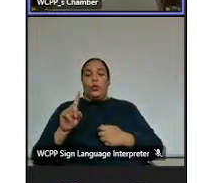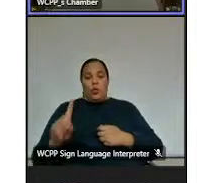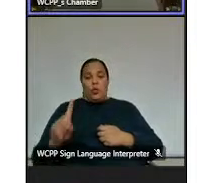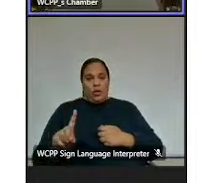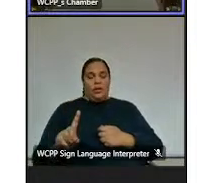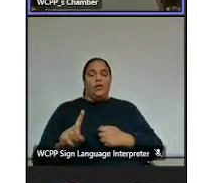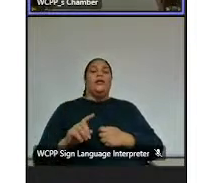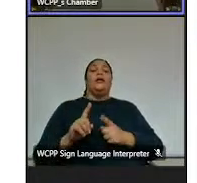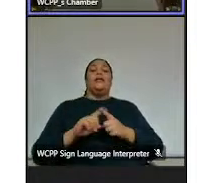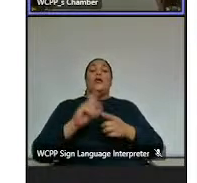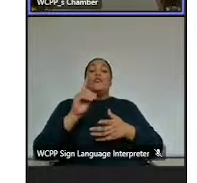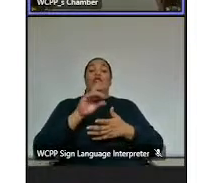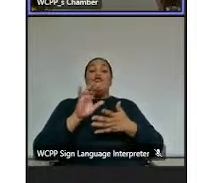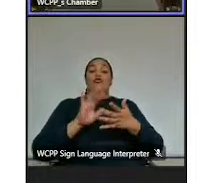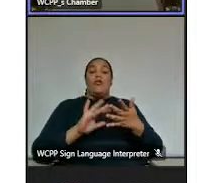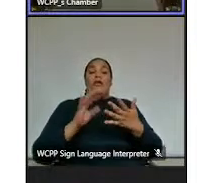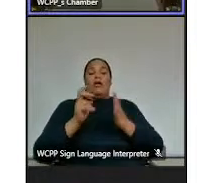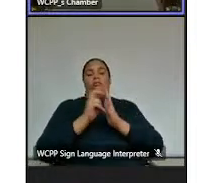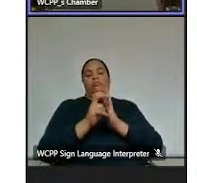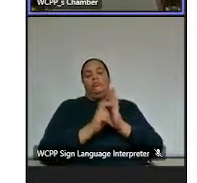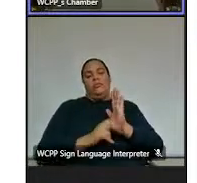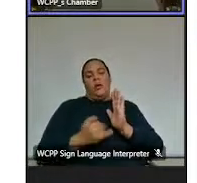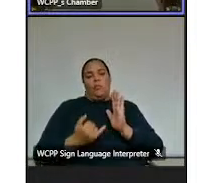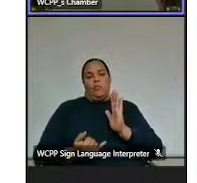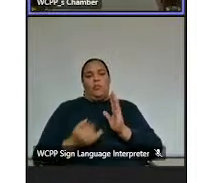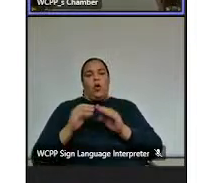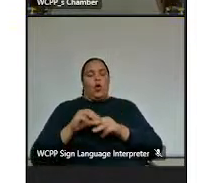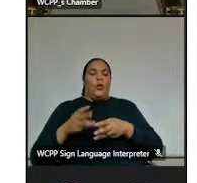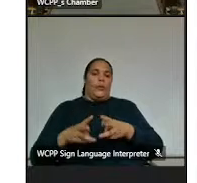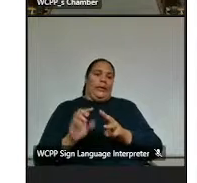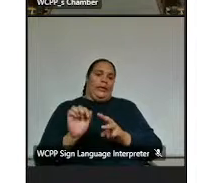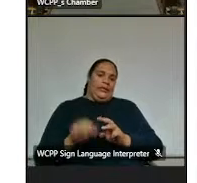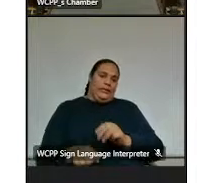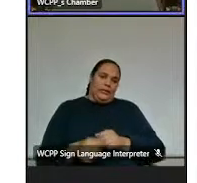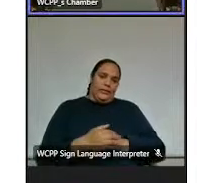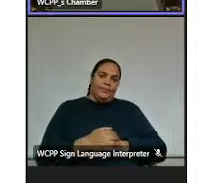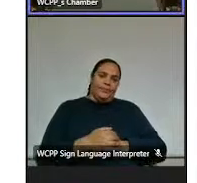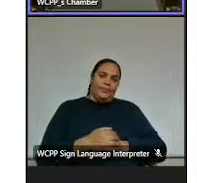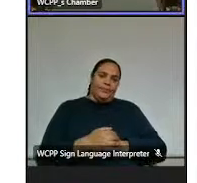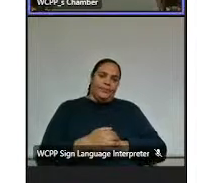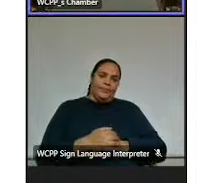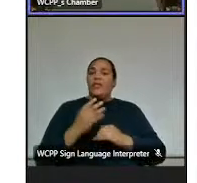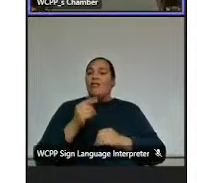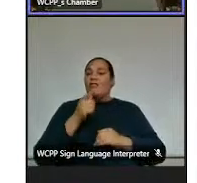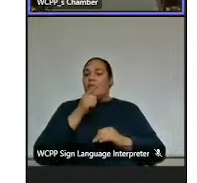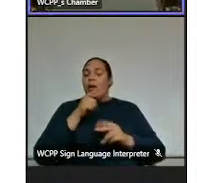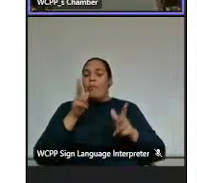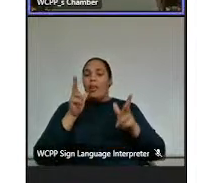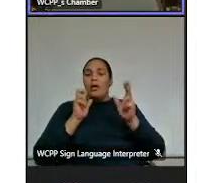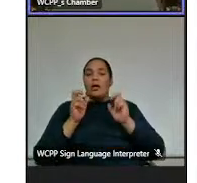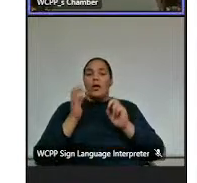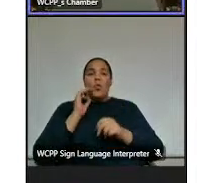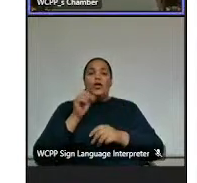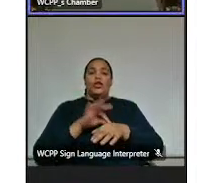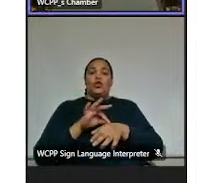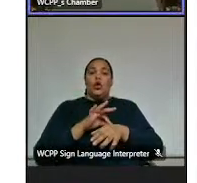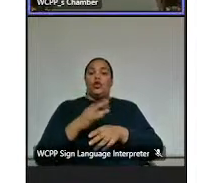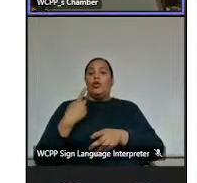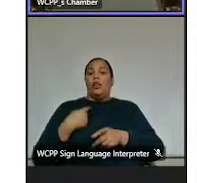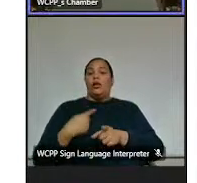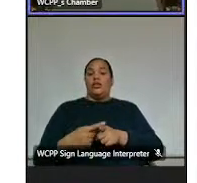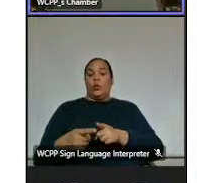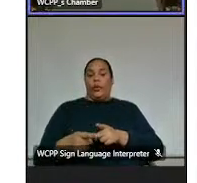2021, and the drafting of regulations are currently underway. We had a public hearing in George last week,